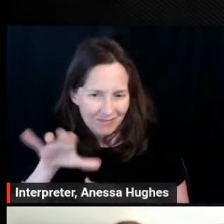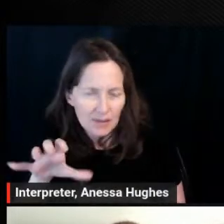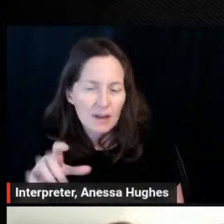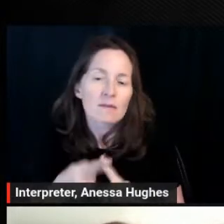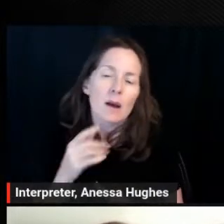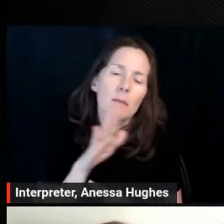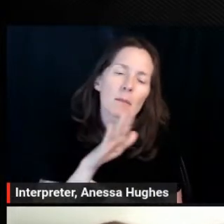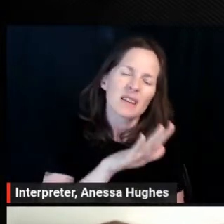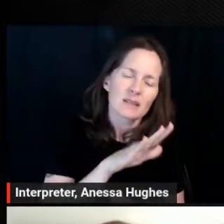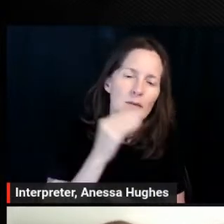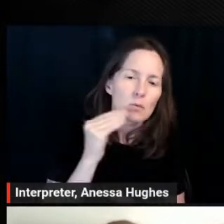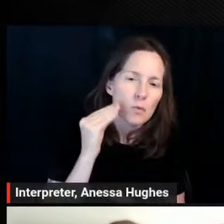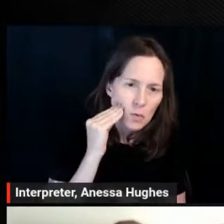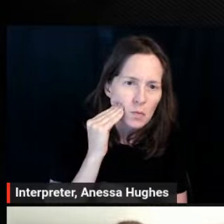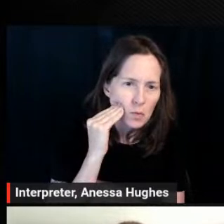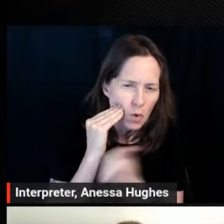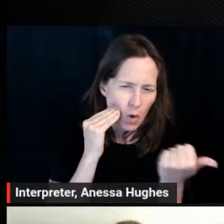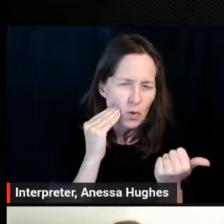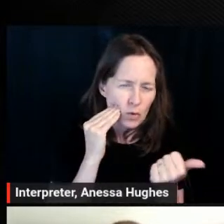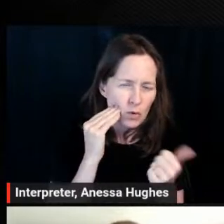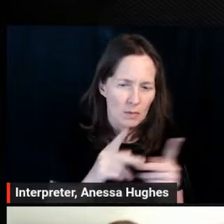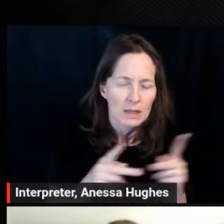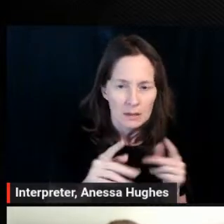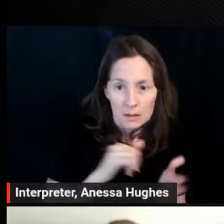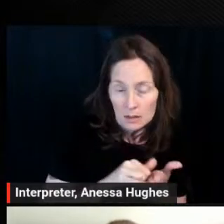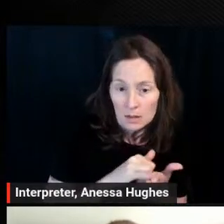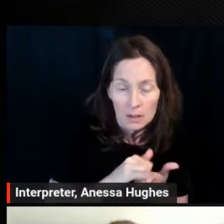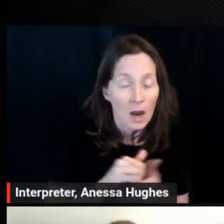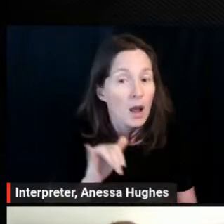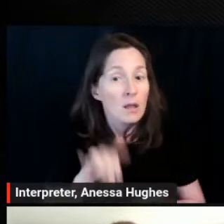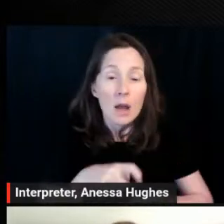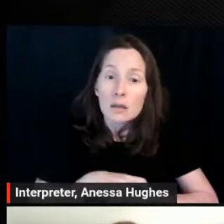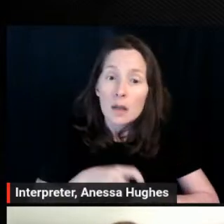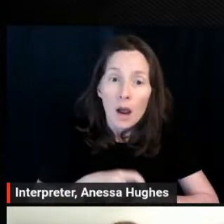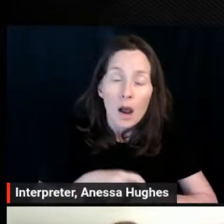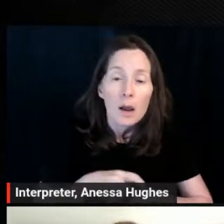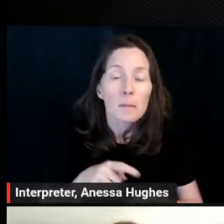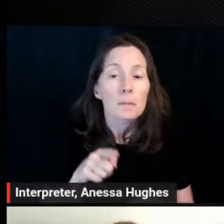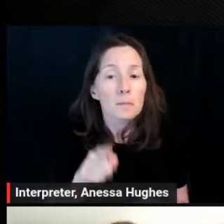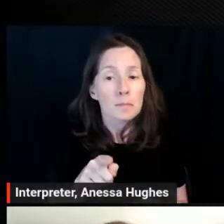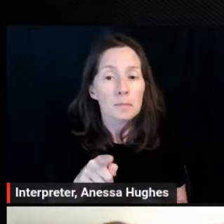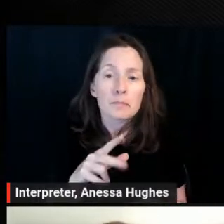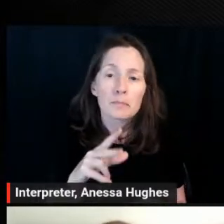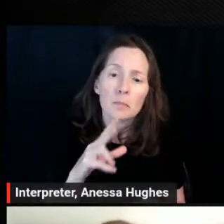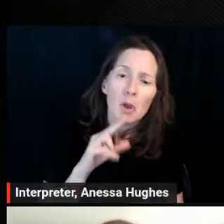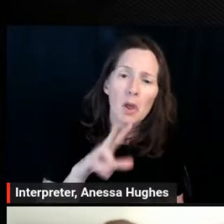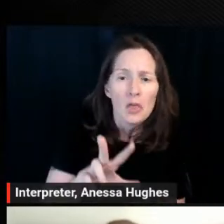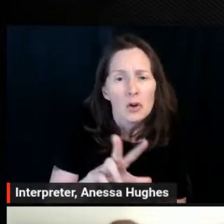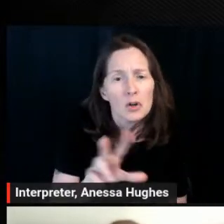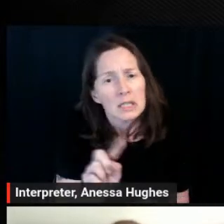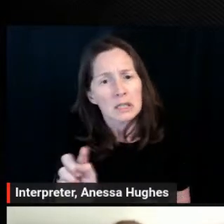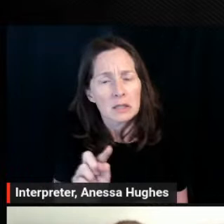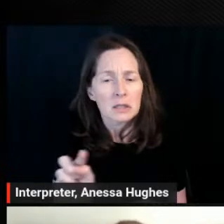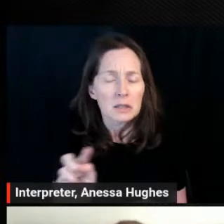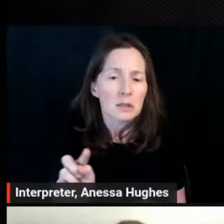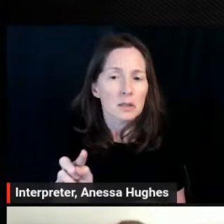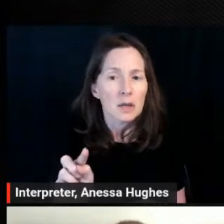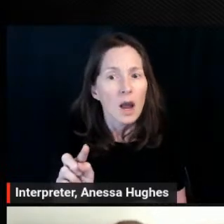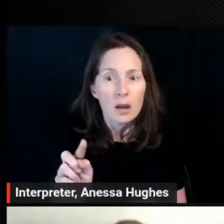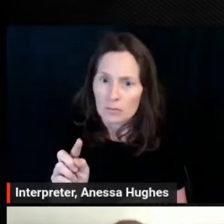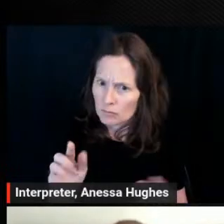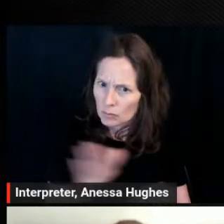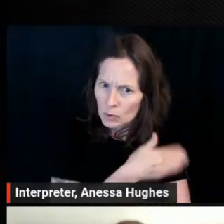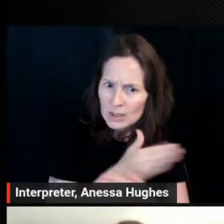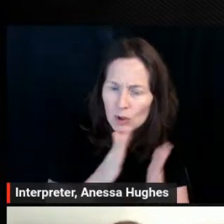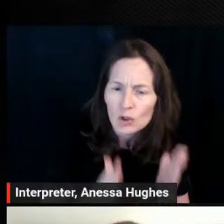well-educated, prosperous musician in his mid-30s. In Manhattan, they wined him